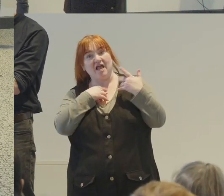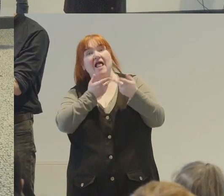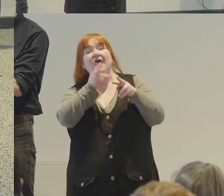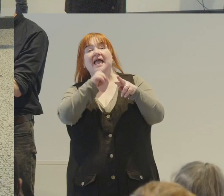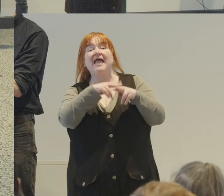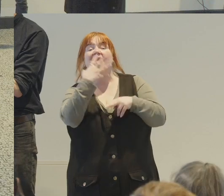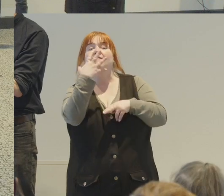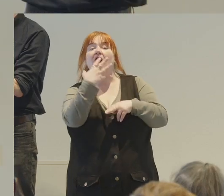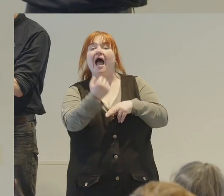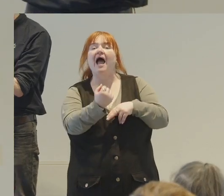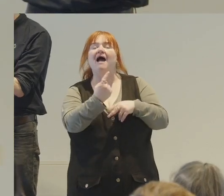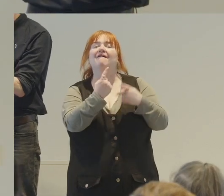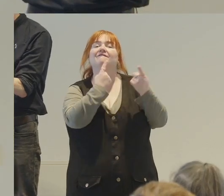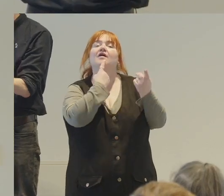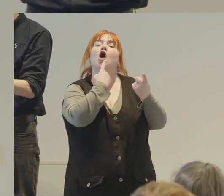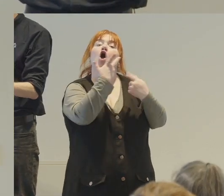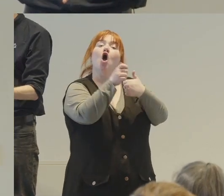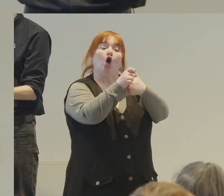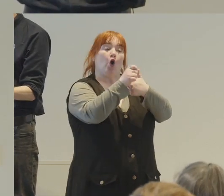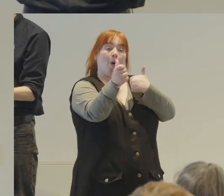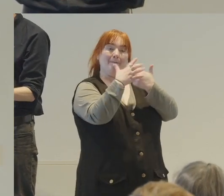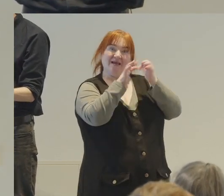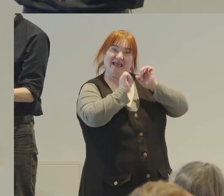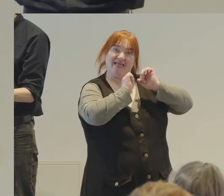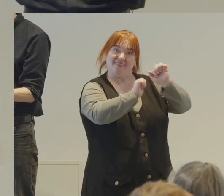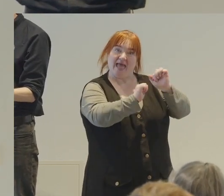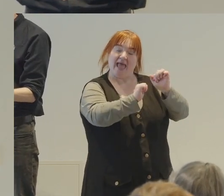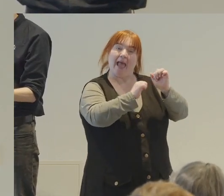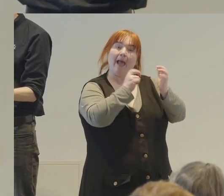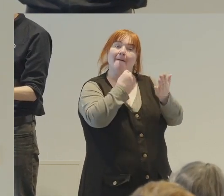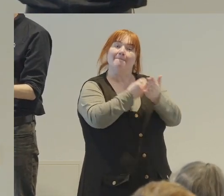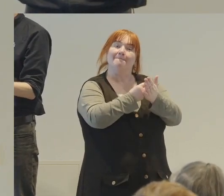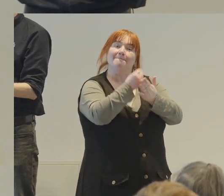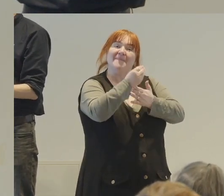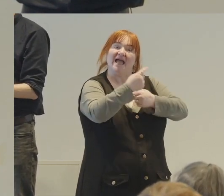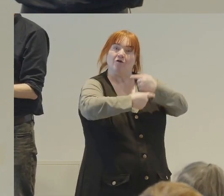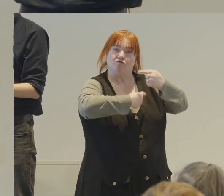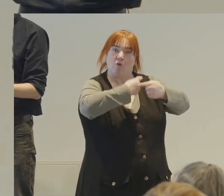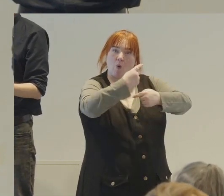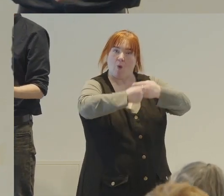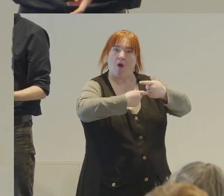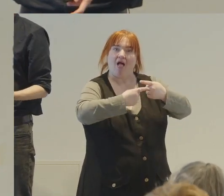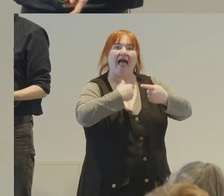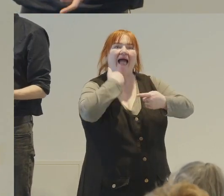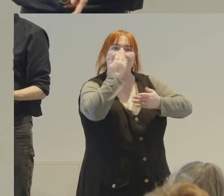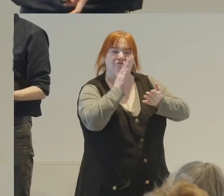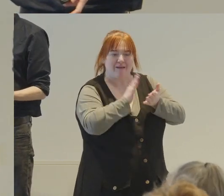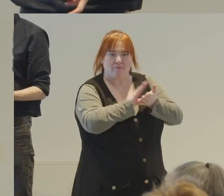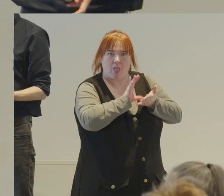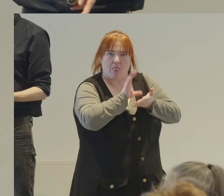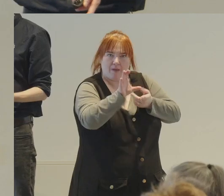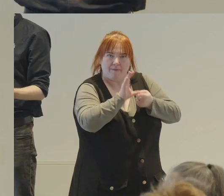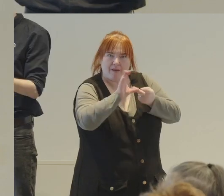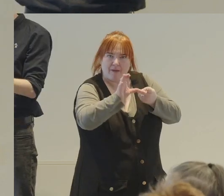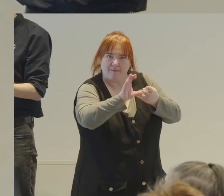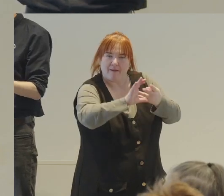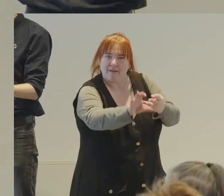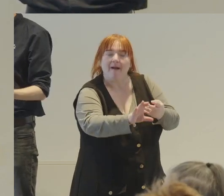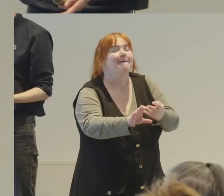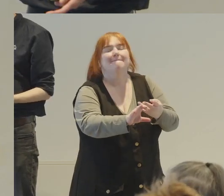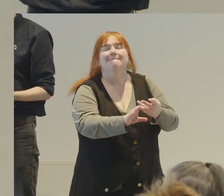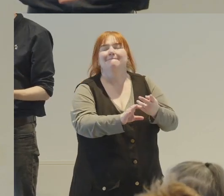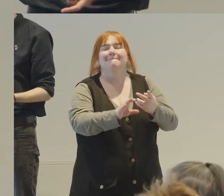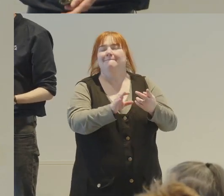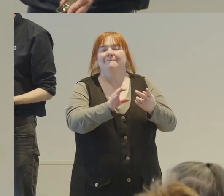on payroll. If somebody's on payroll, you need to pay them the month they earn the money. If they're self-employed, they can agree a payment schedule with you. It must come